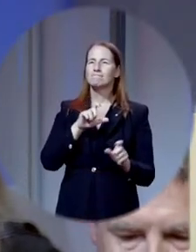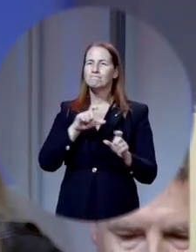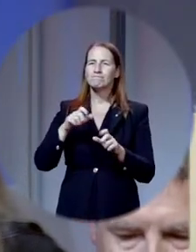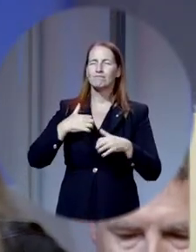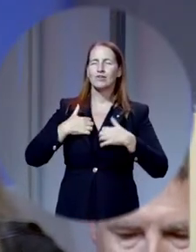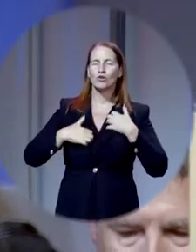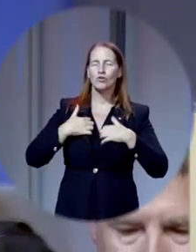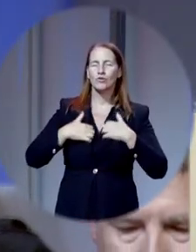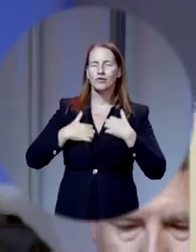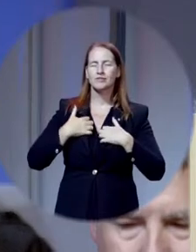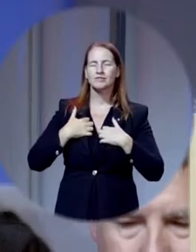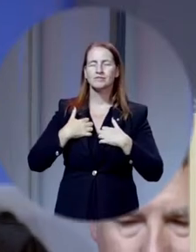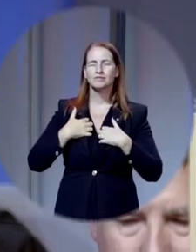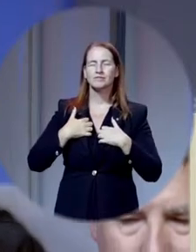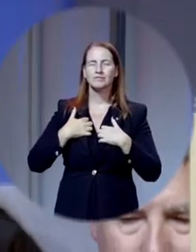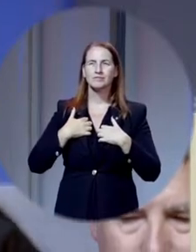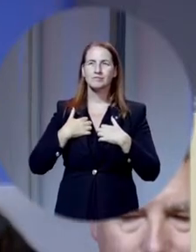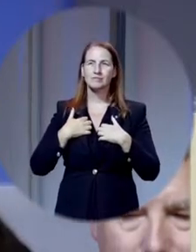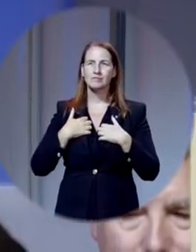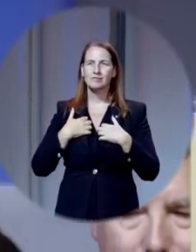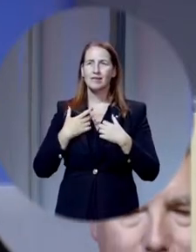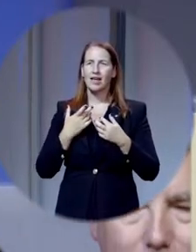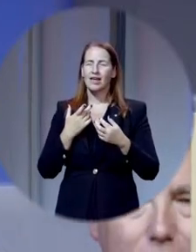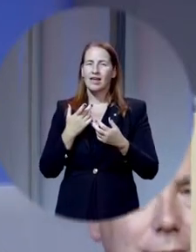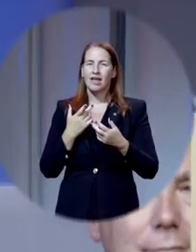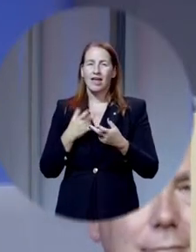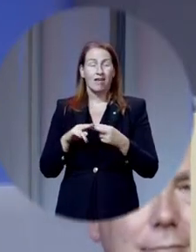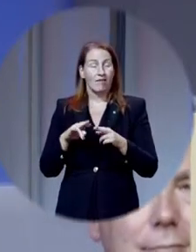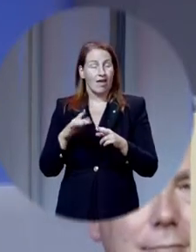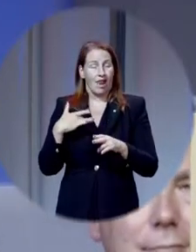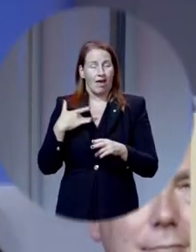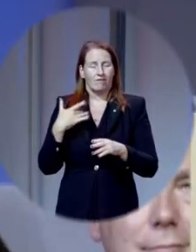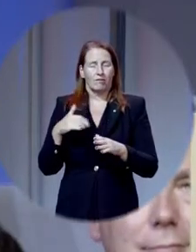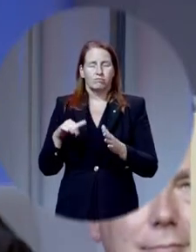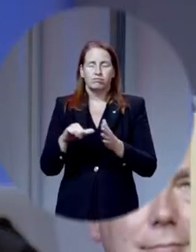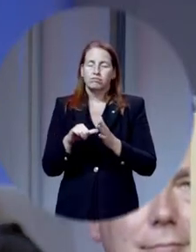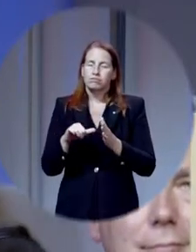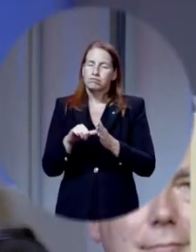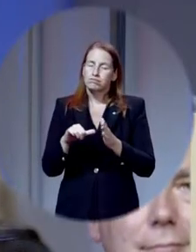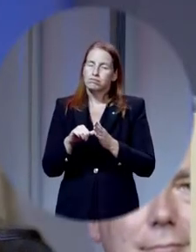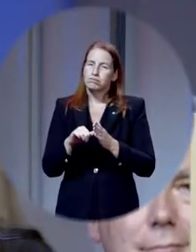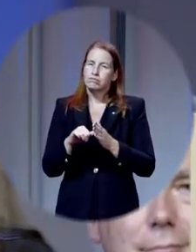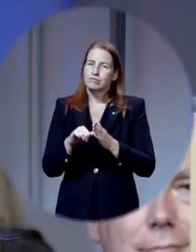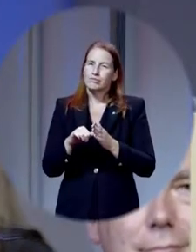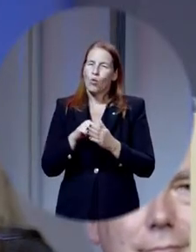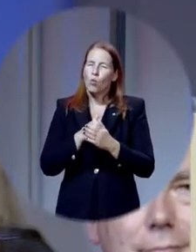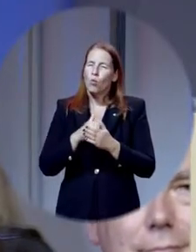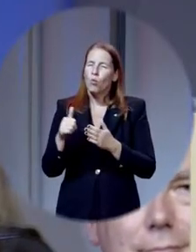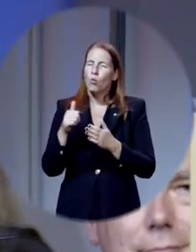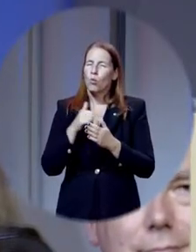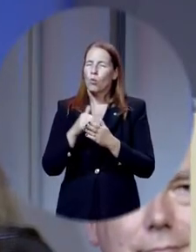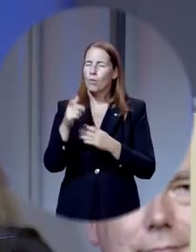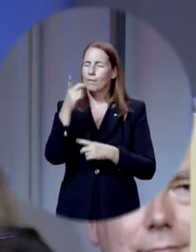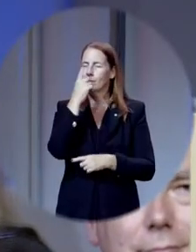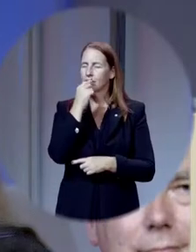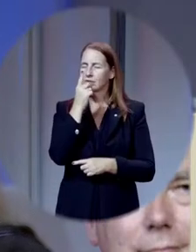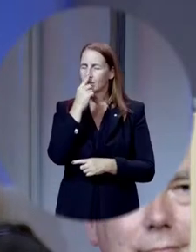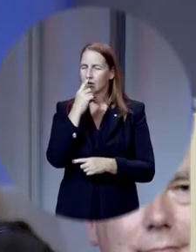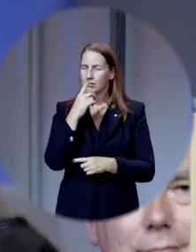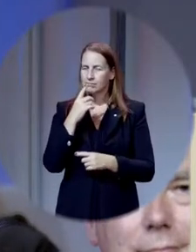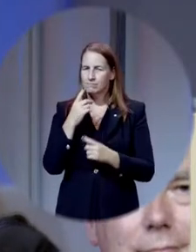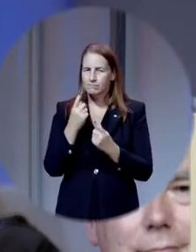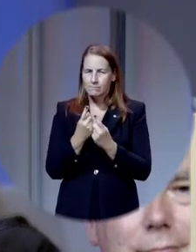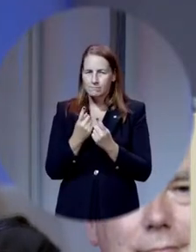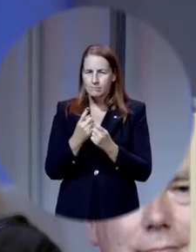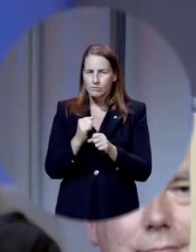curious. And however difficult life gets, there will always be something you can do and succeed